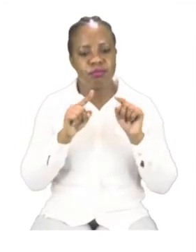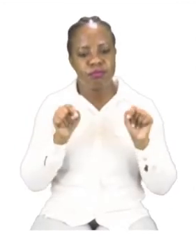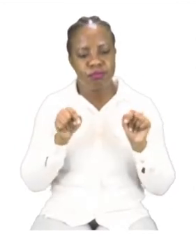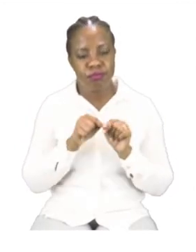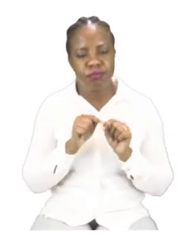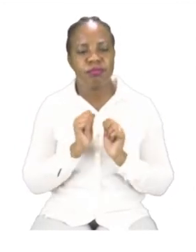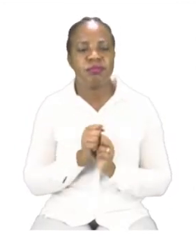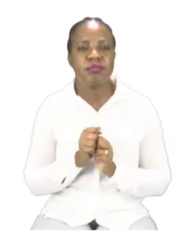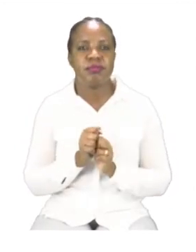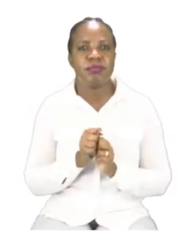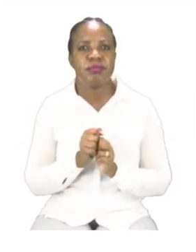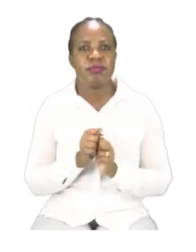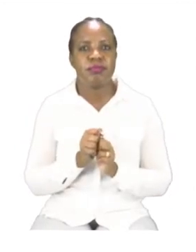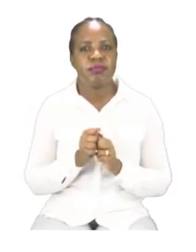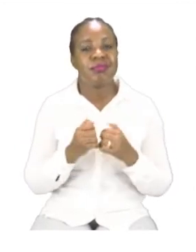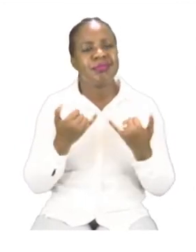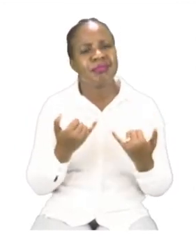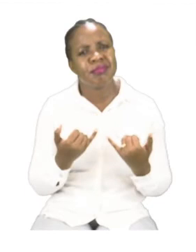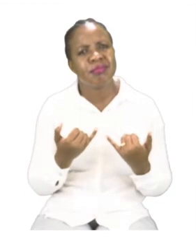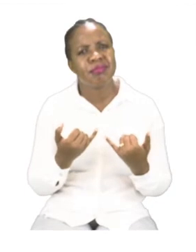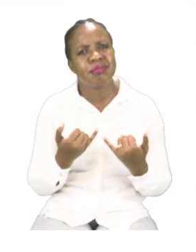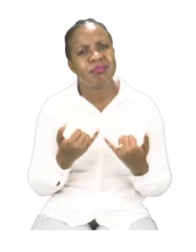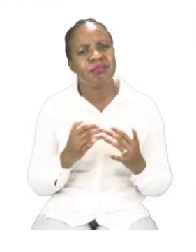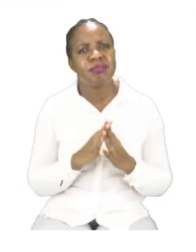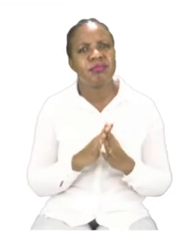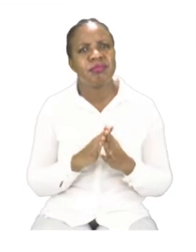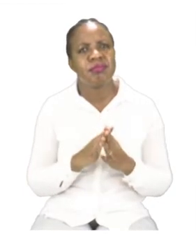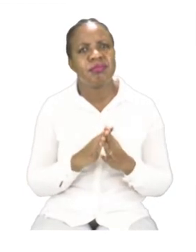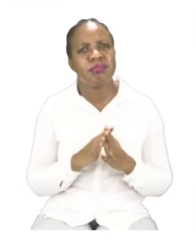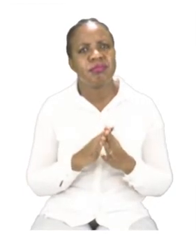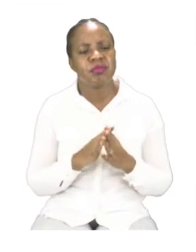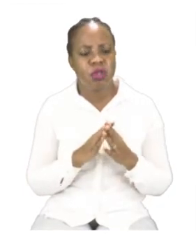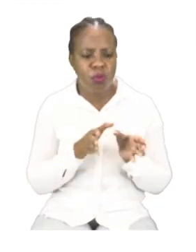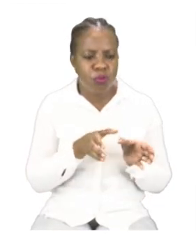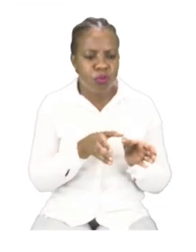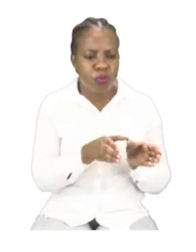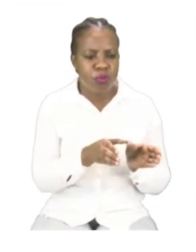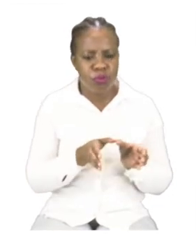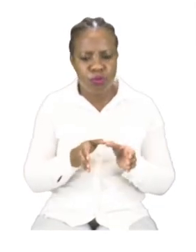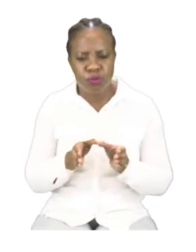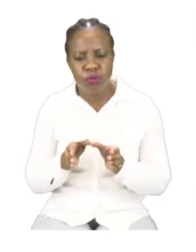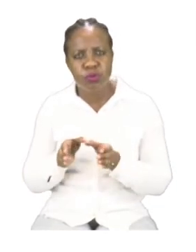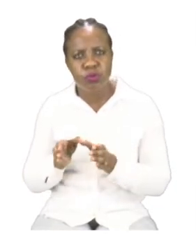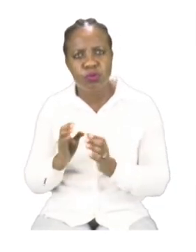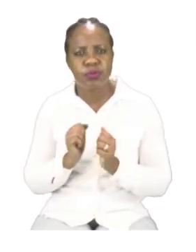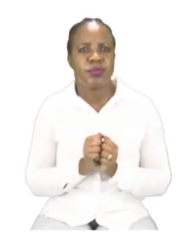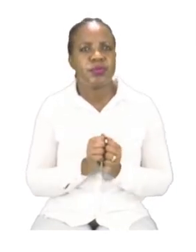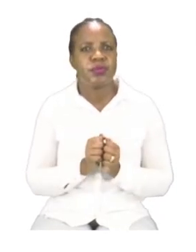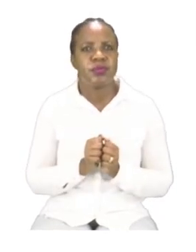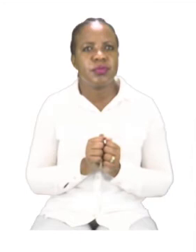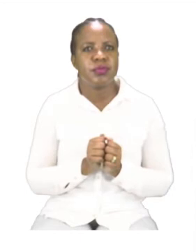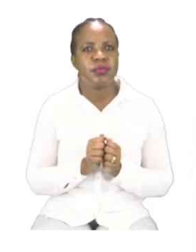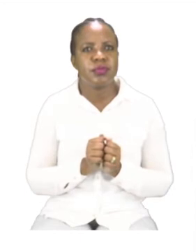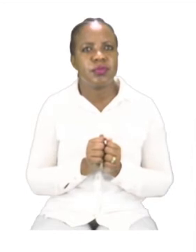So now what you are going to do is to gather them and write. You're going to mark